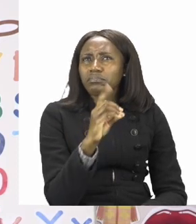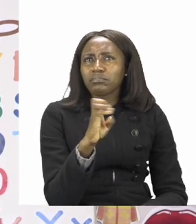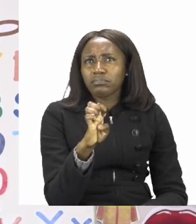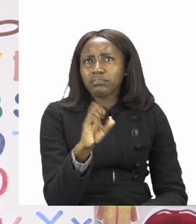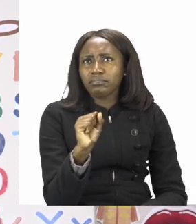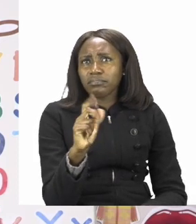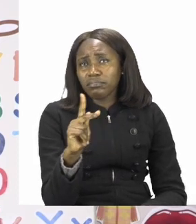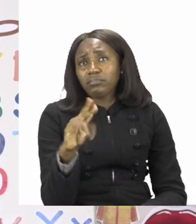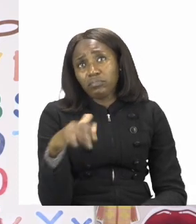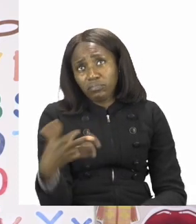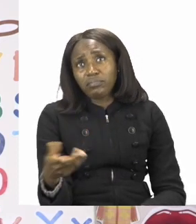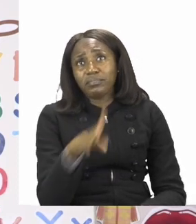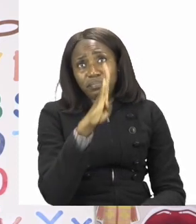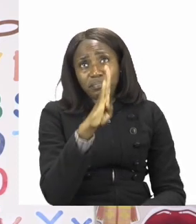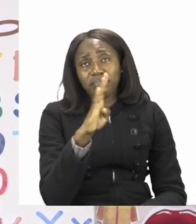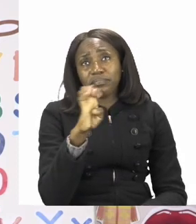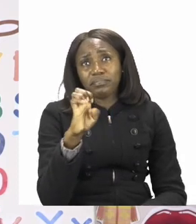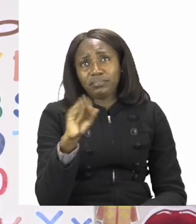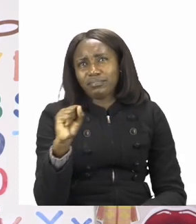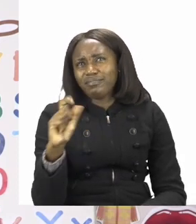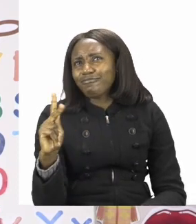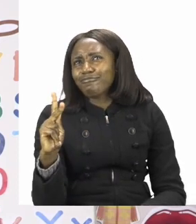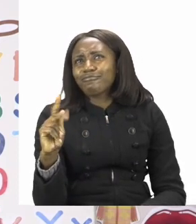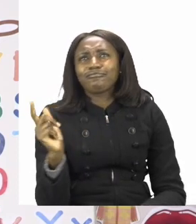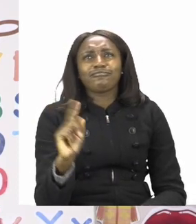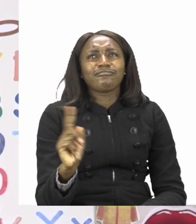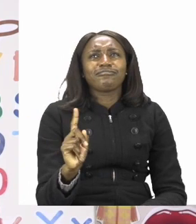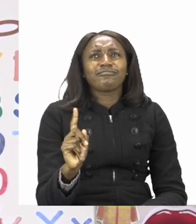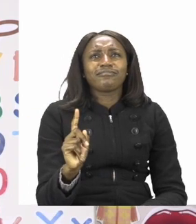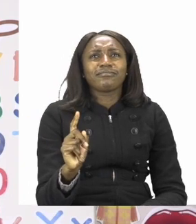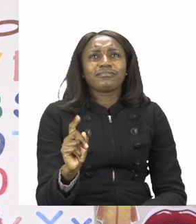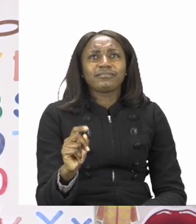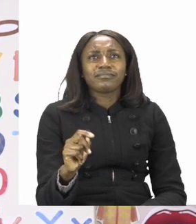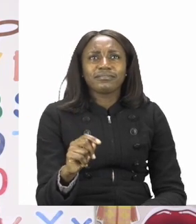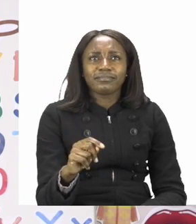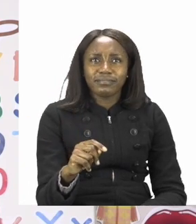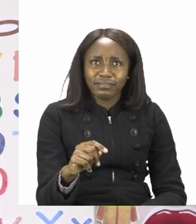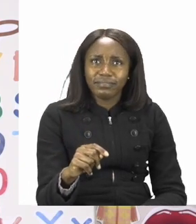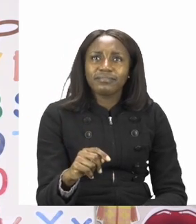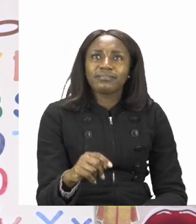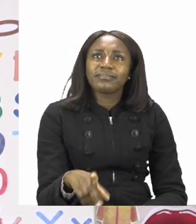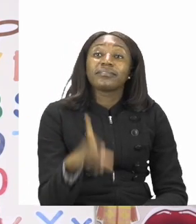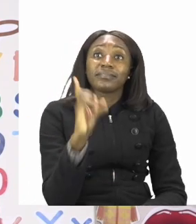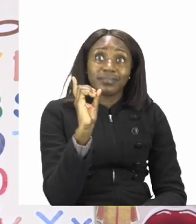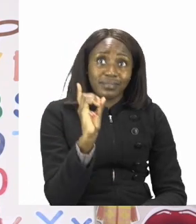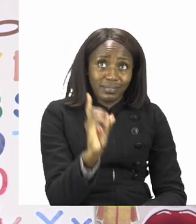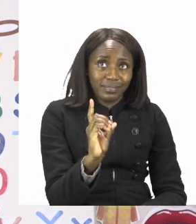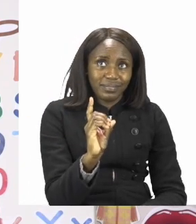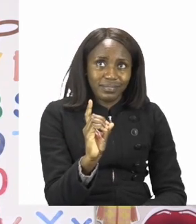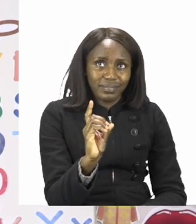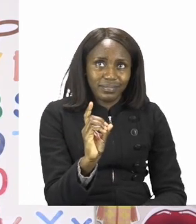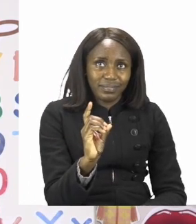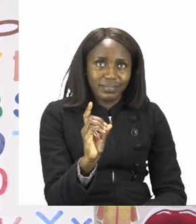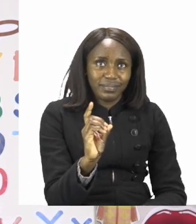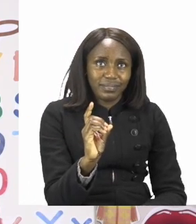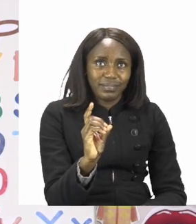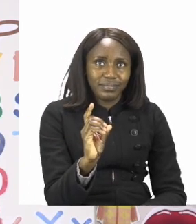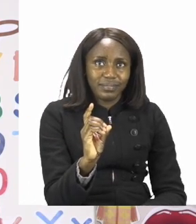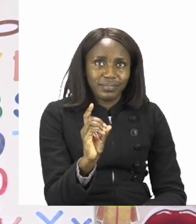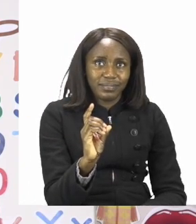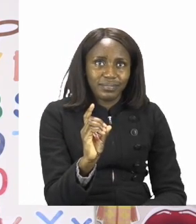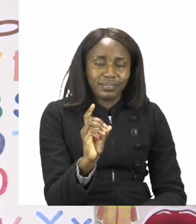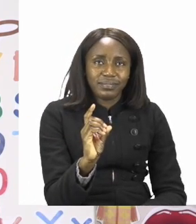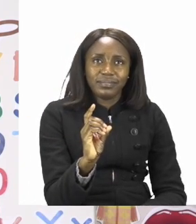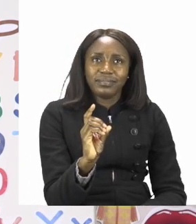desk or besk? If you said that we say